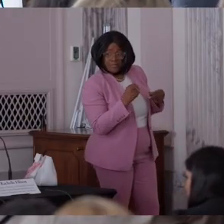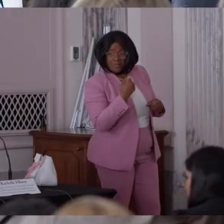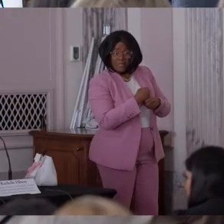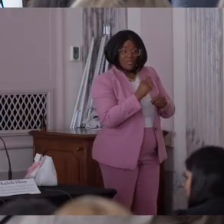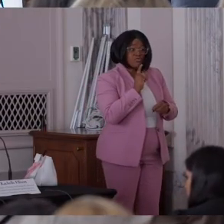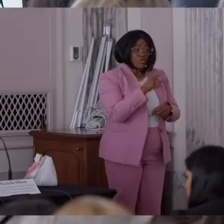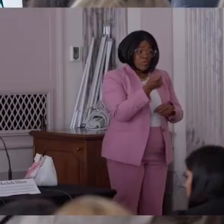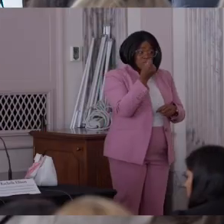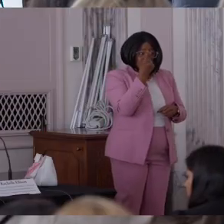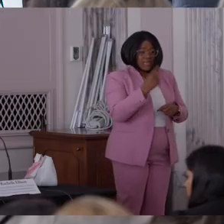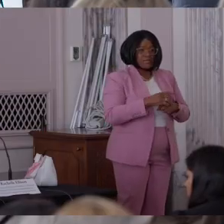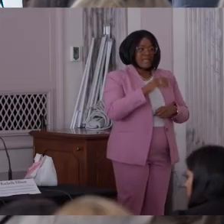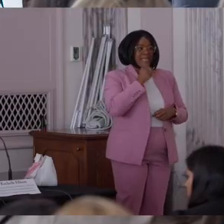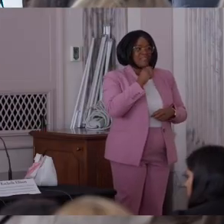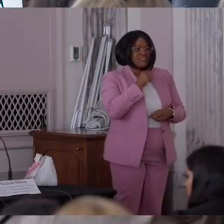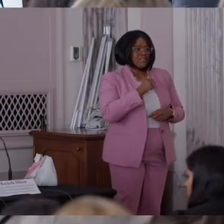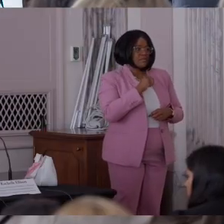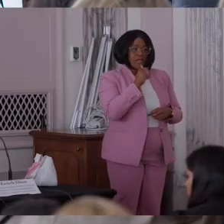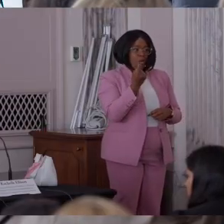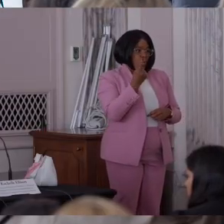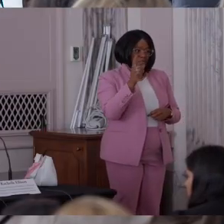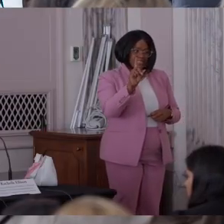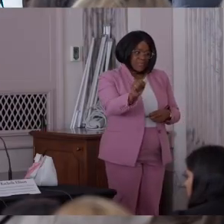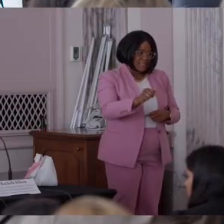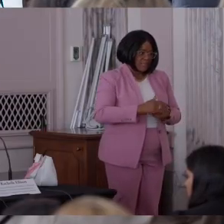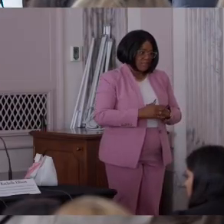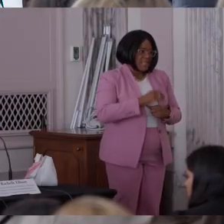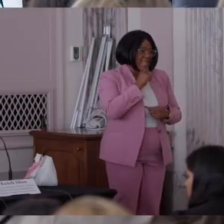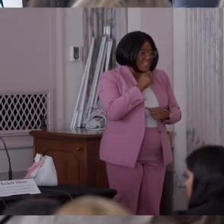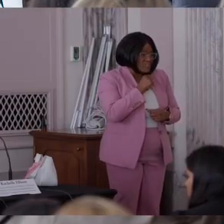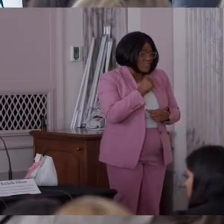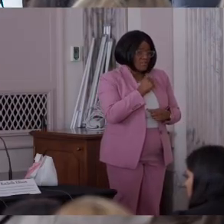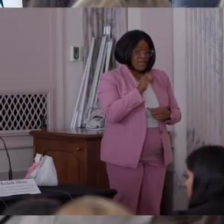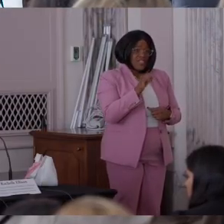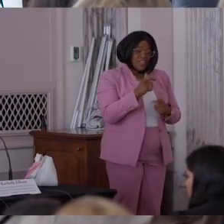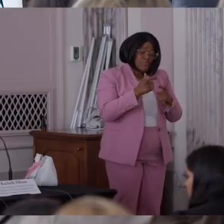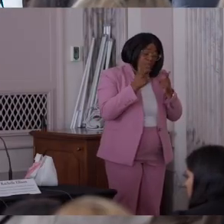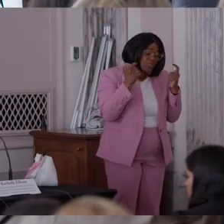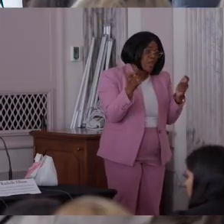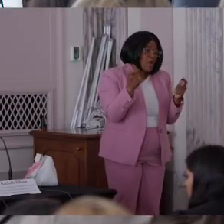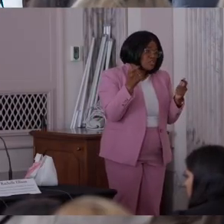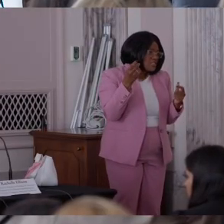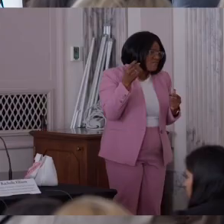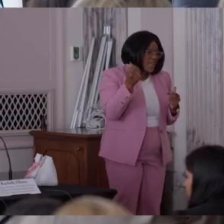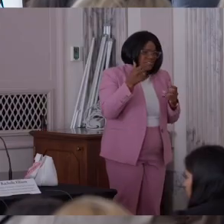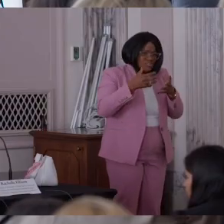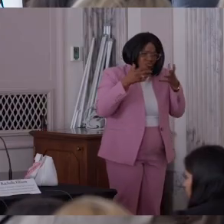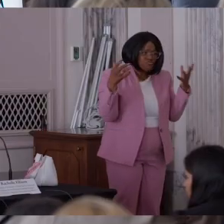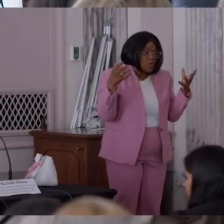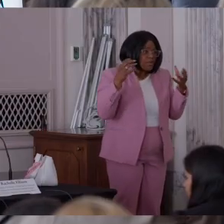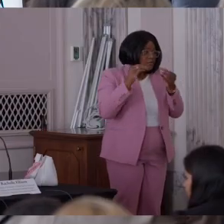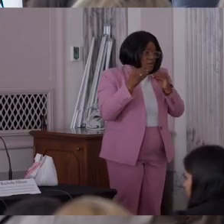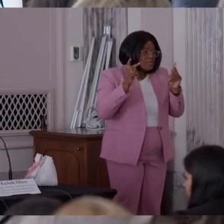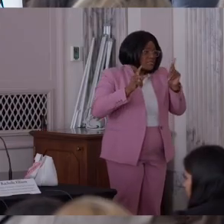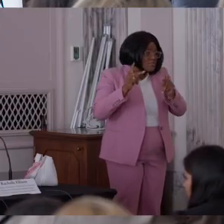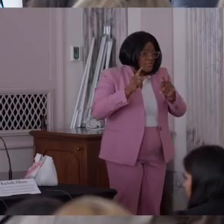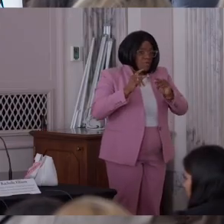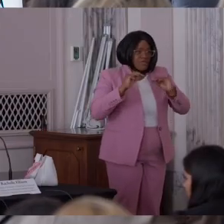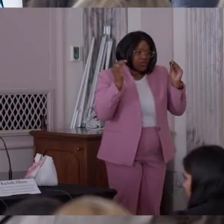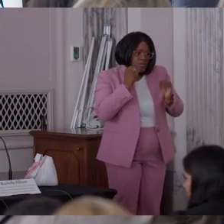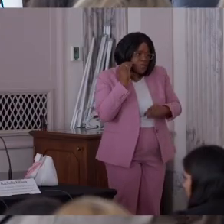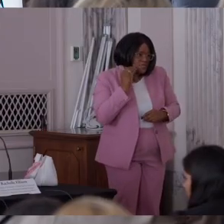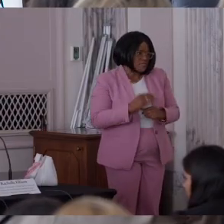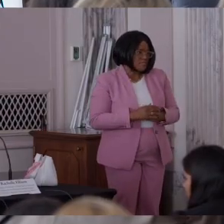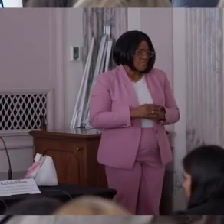walk away with aging, not just disabilities, but also aging. It's one of the largest and fastest growing numbers of people